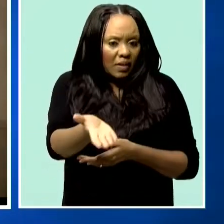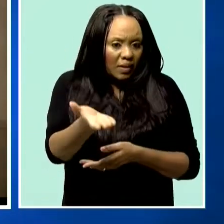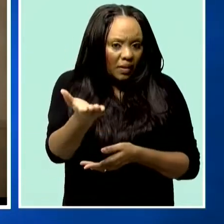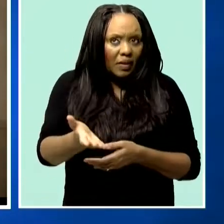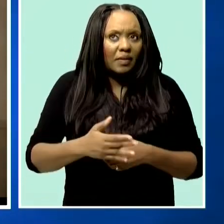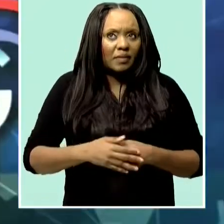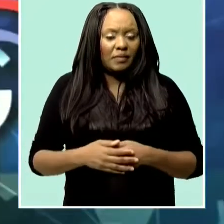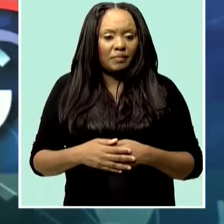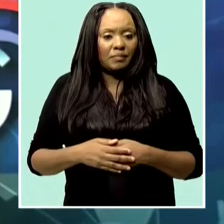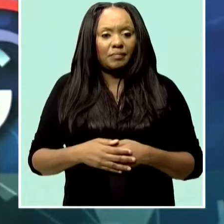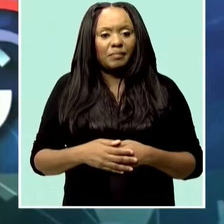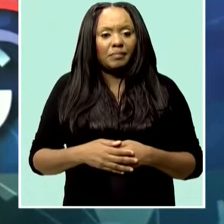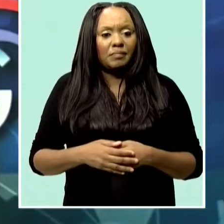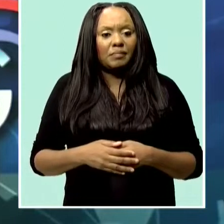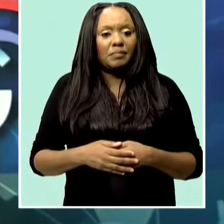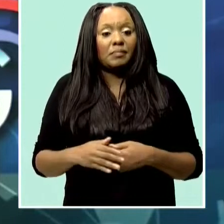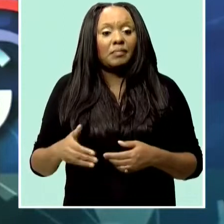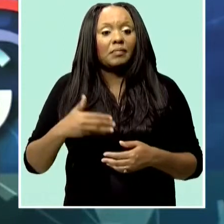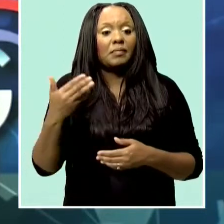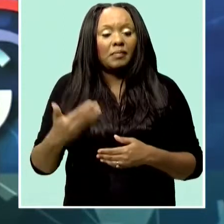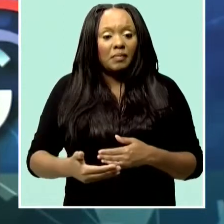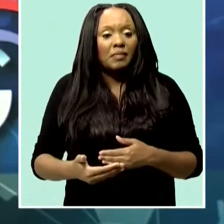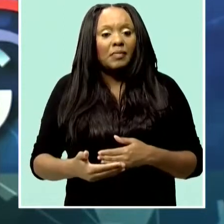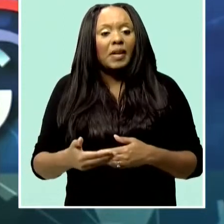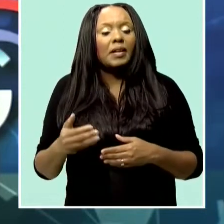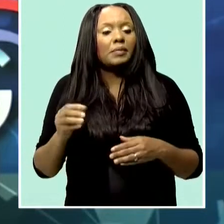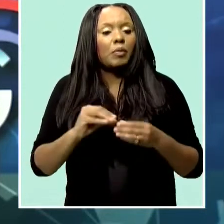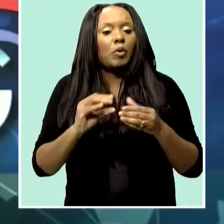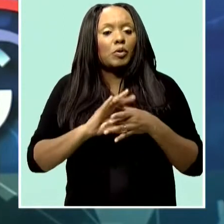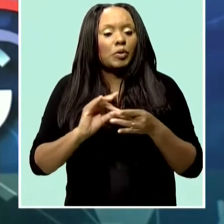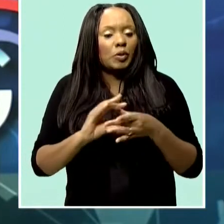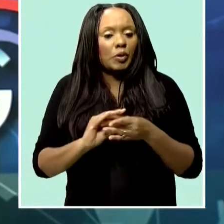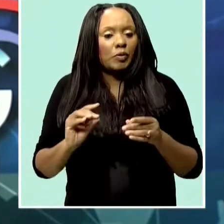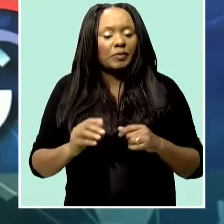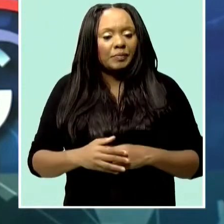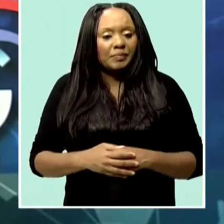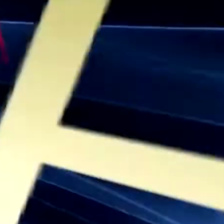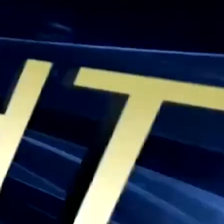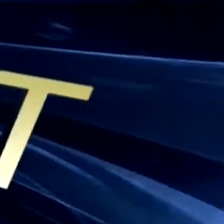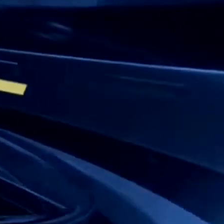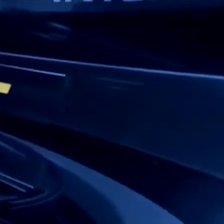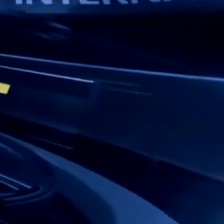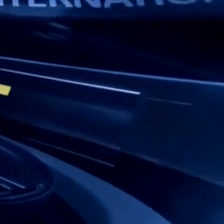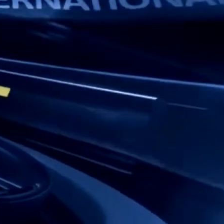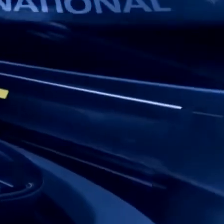themselves. Coming up, an area in Deacons Farm transformed.